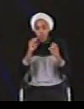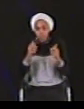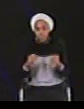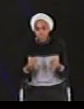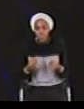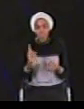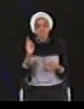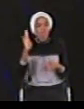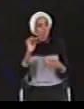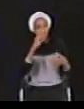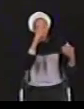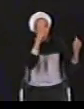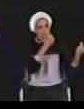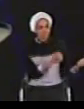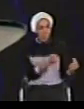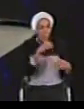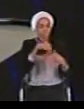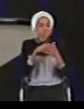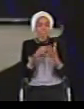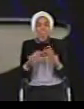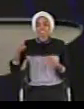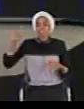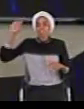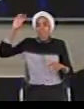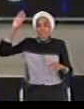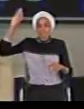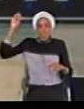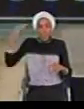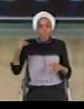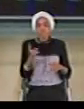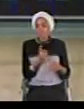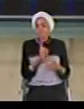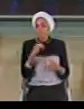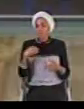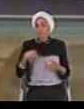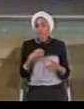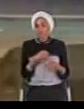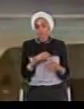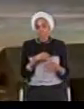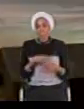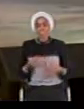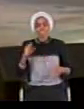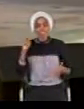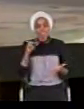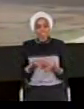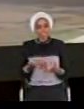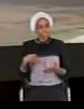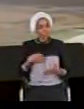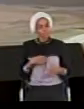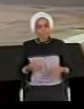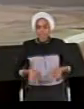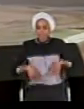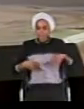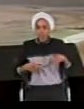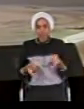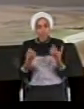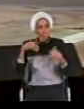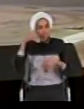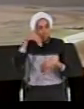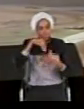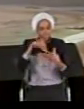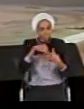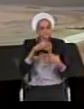this grace wherein we stand. We abide. We came in by grace.